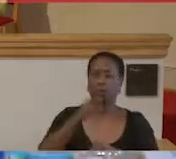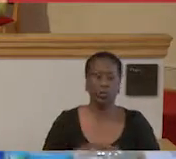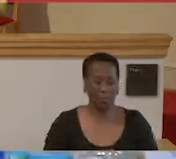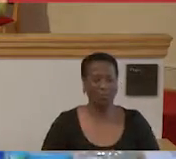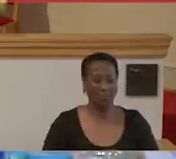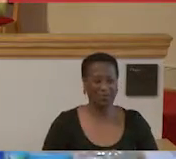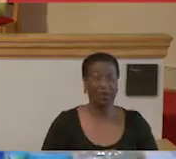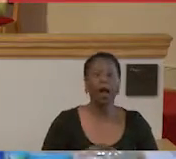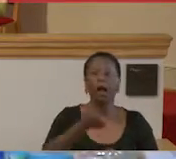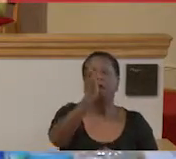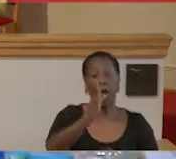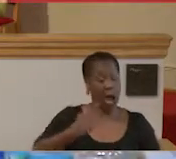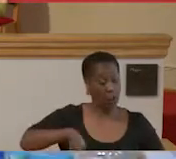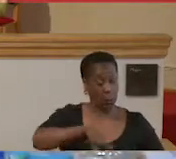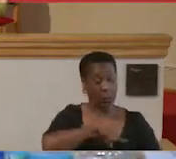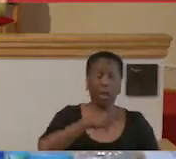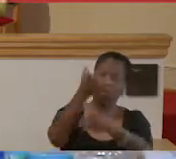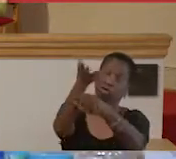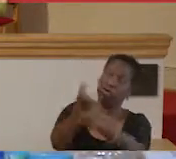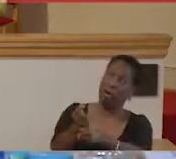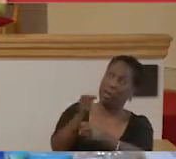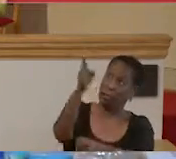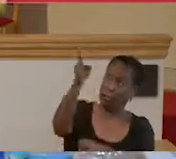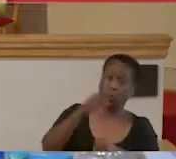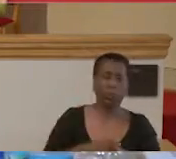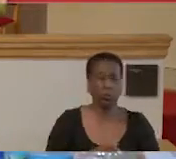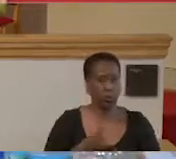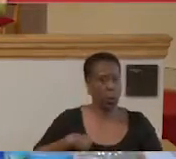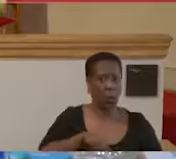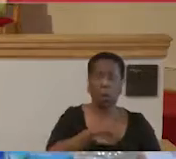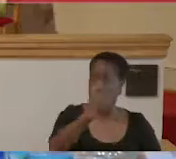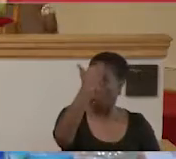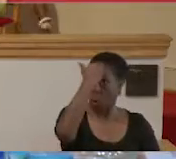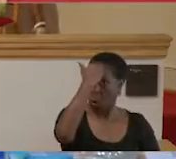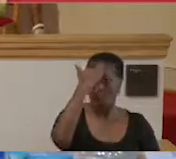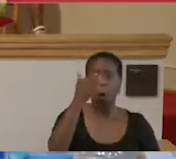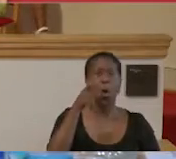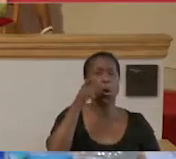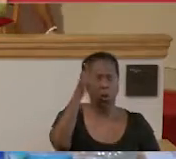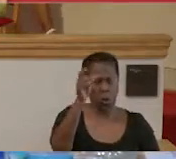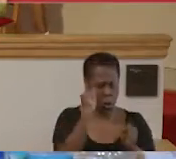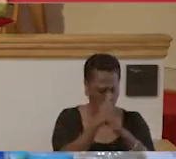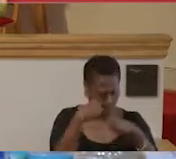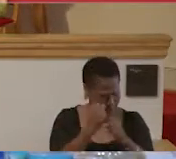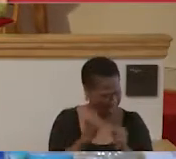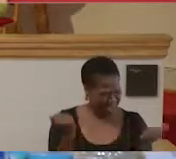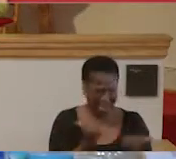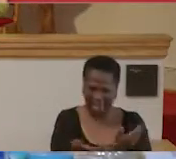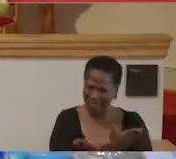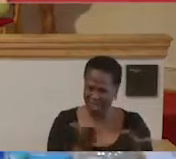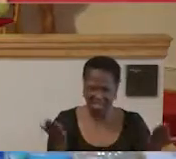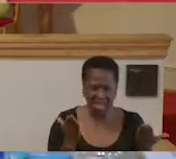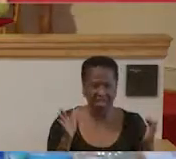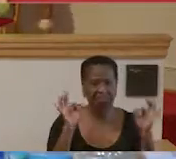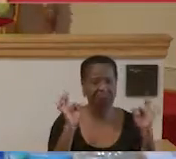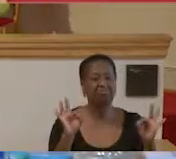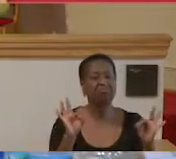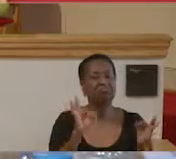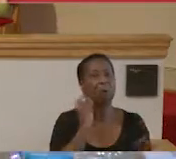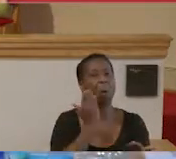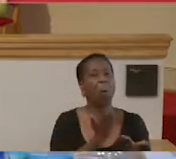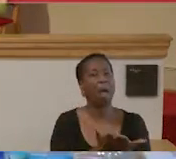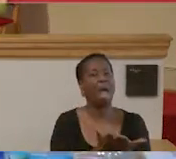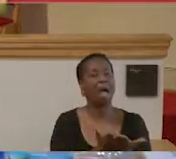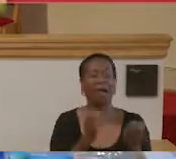So God, we trust you, knowing that you will make all things well and